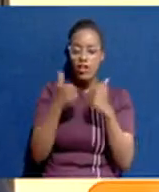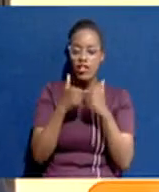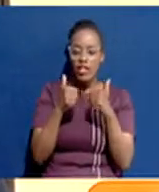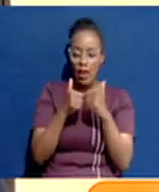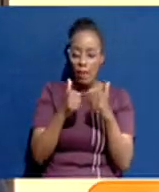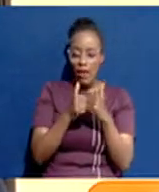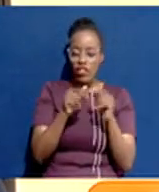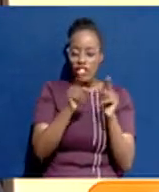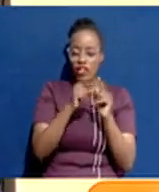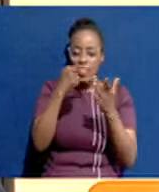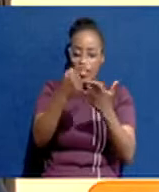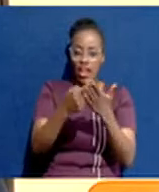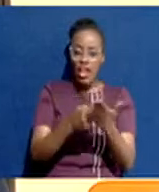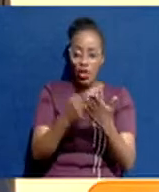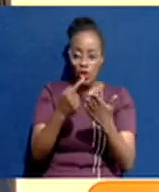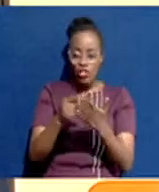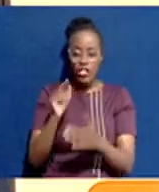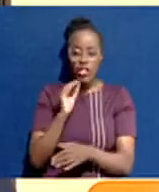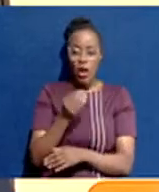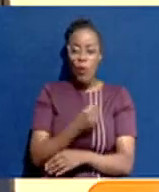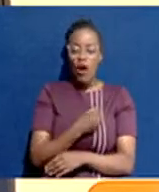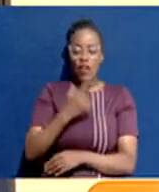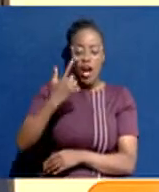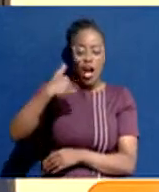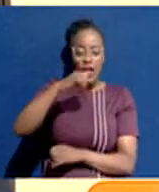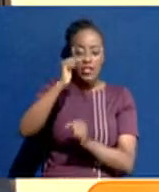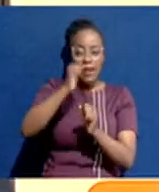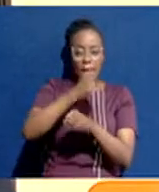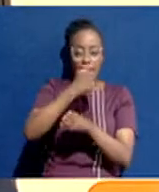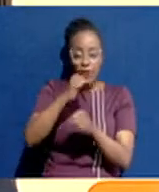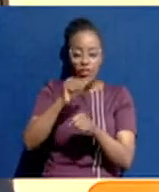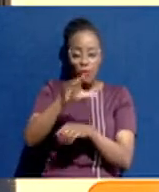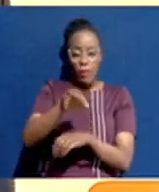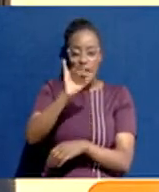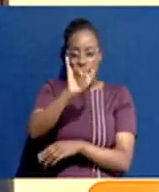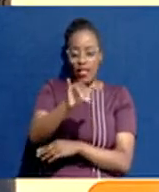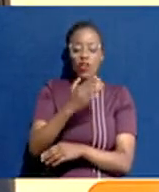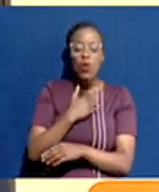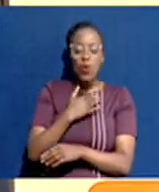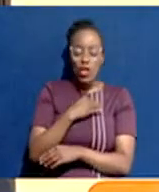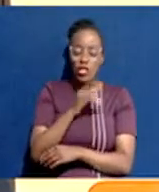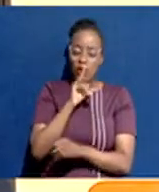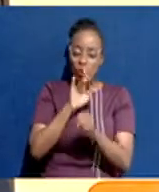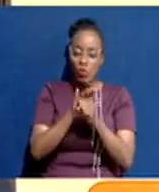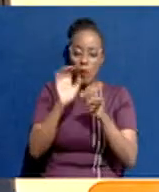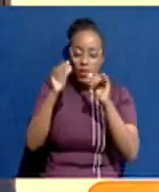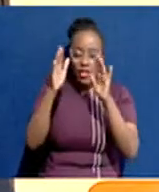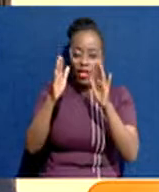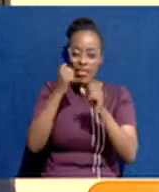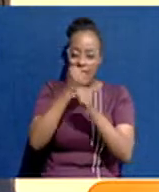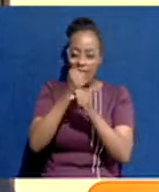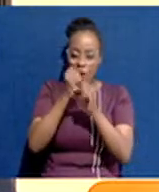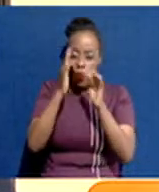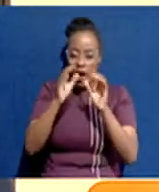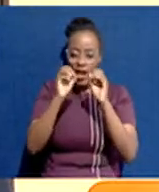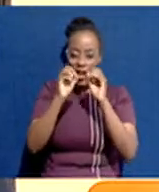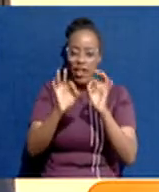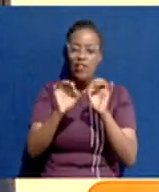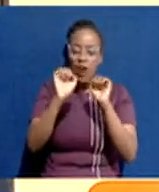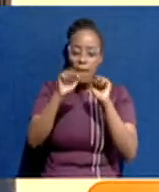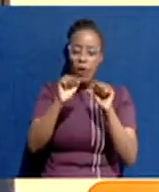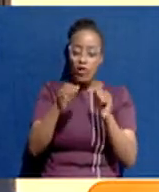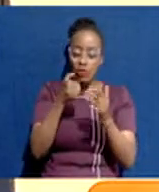in our negotiations, and we can no longer take that. And I want to assure workers that if we